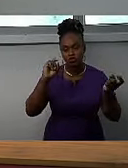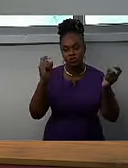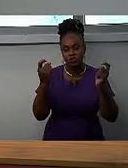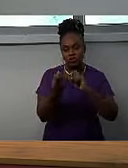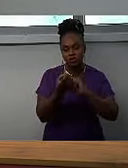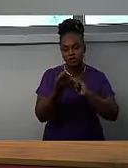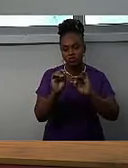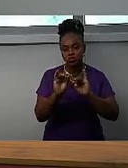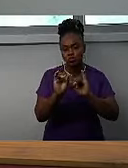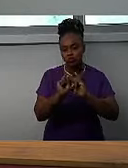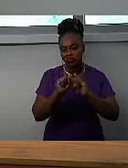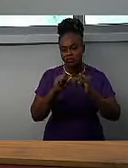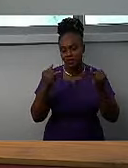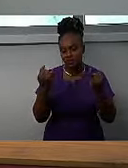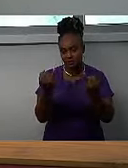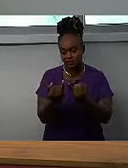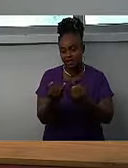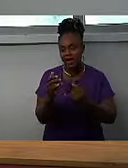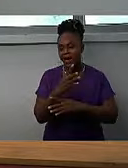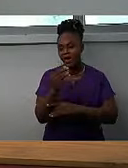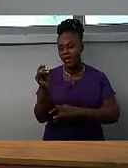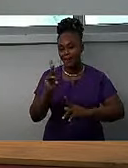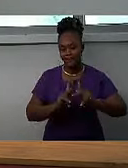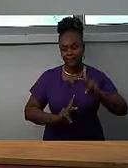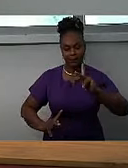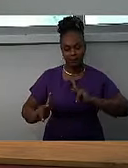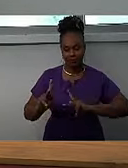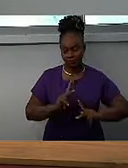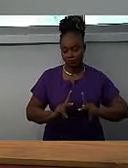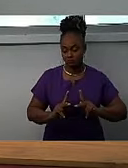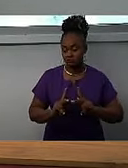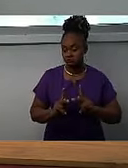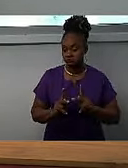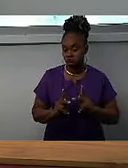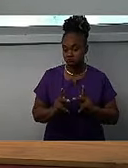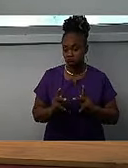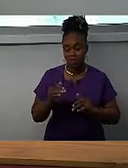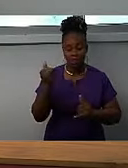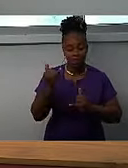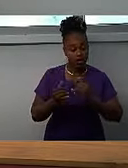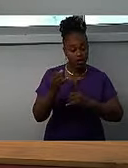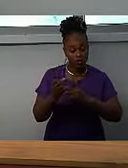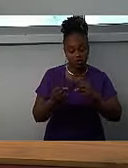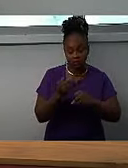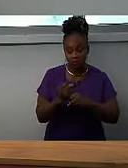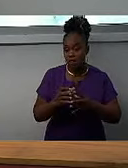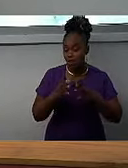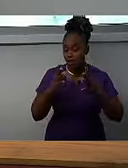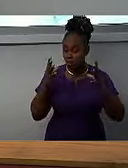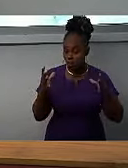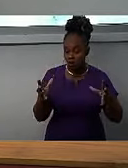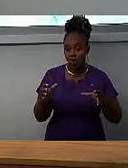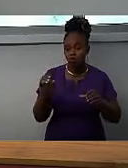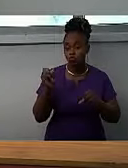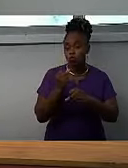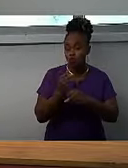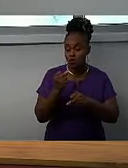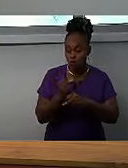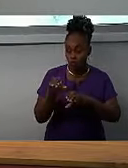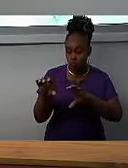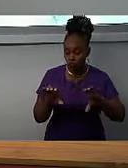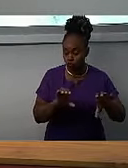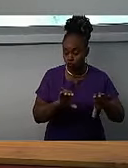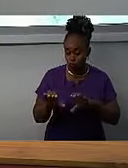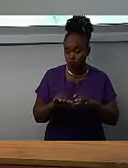people. In the past year, significant strides have been made in this regard, including